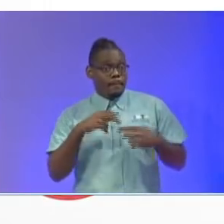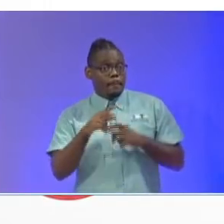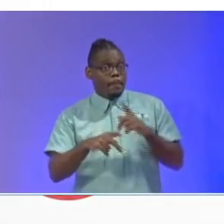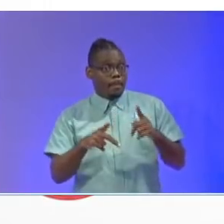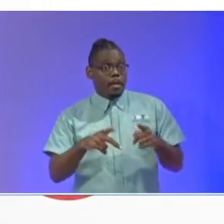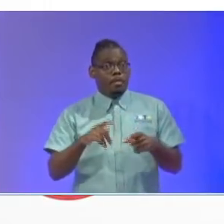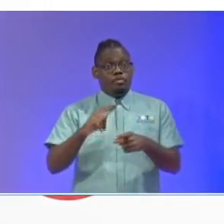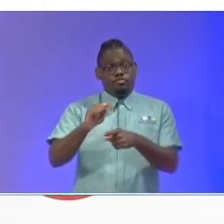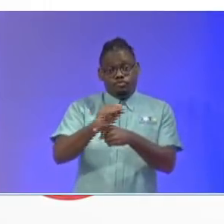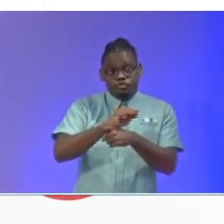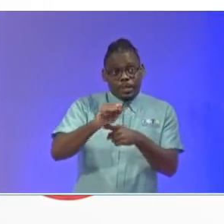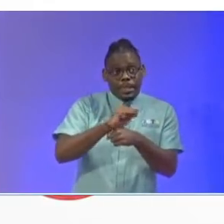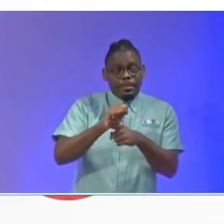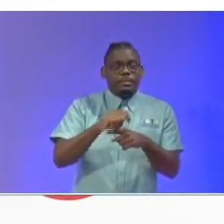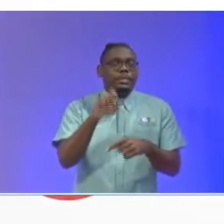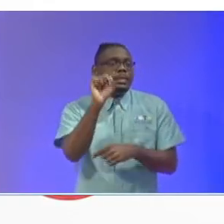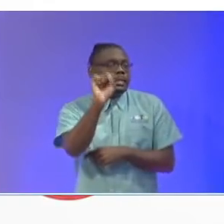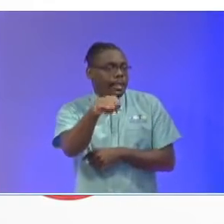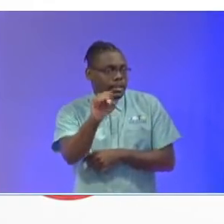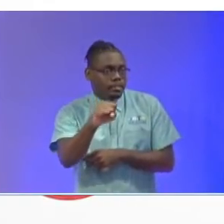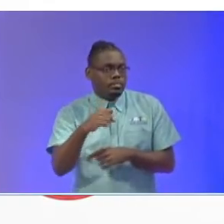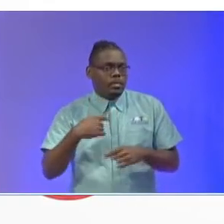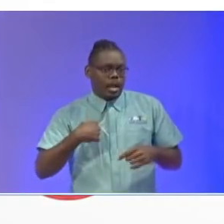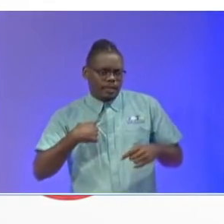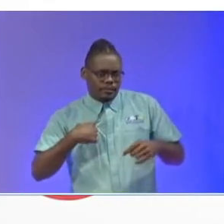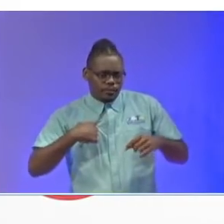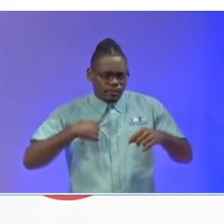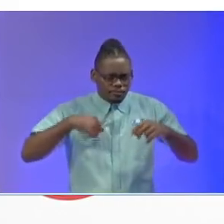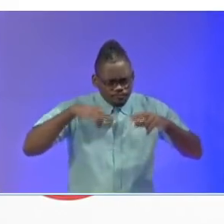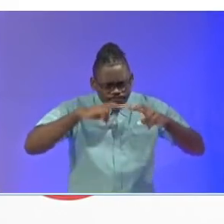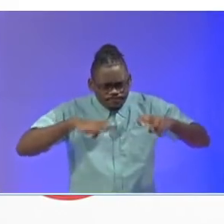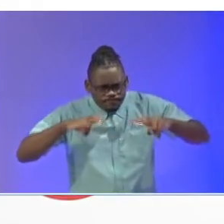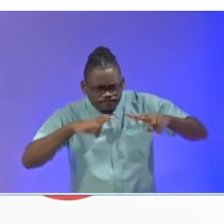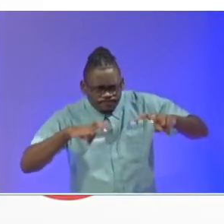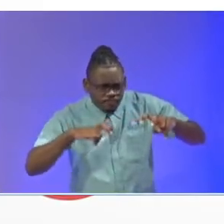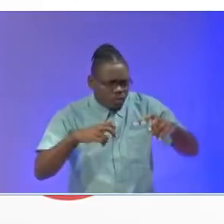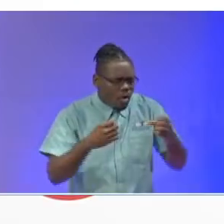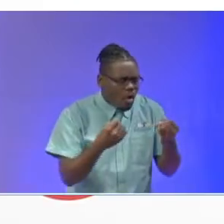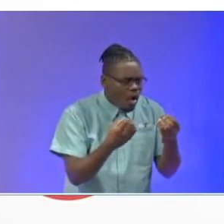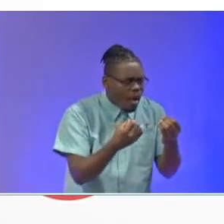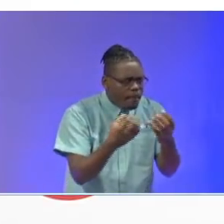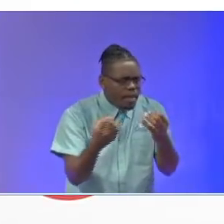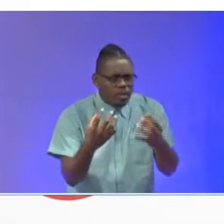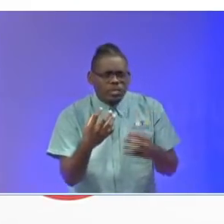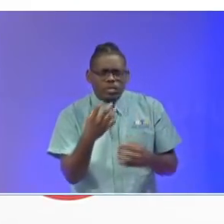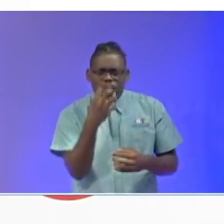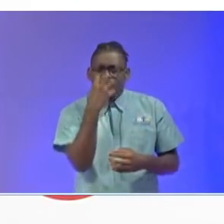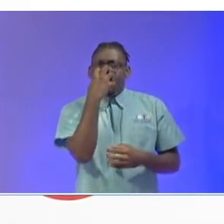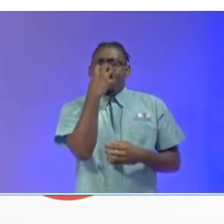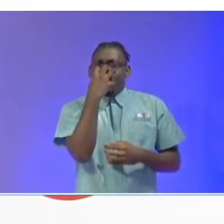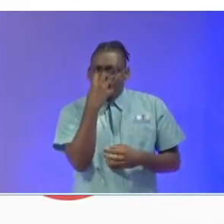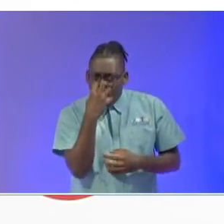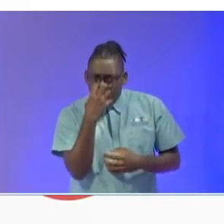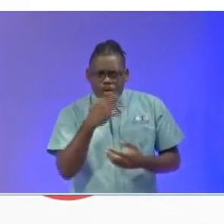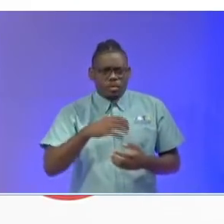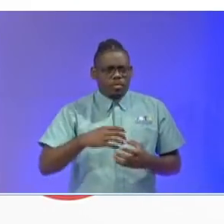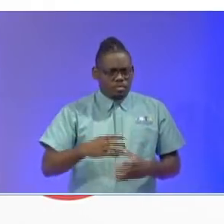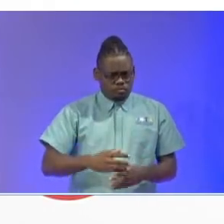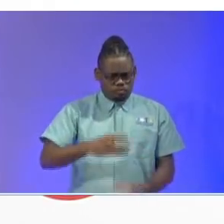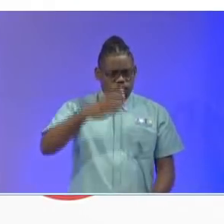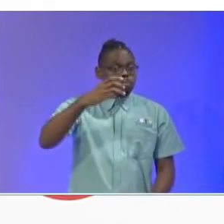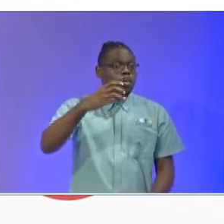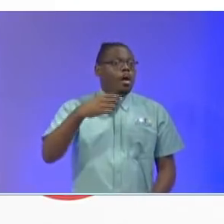levels, and also check the amount of oxygen in the tank for each patient at a regular basis. And then they have and they are empowered to